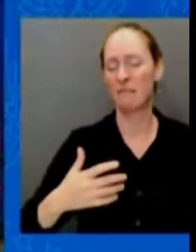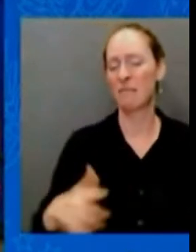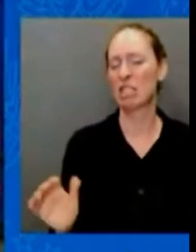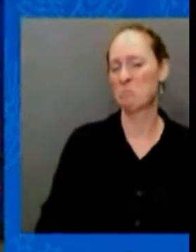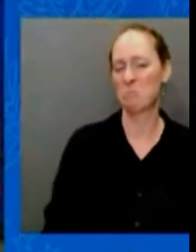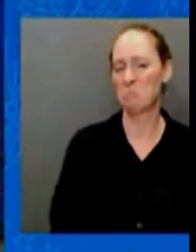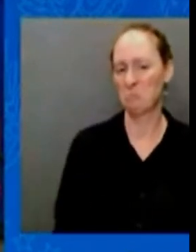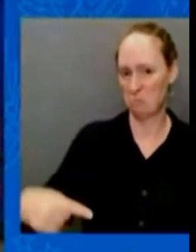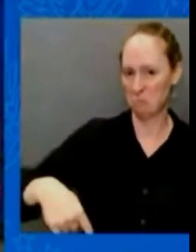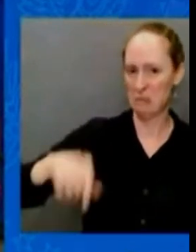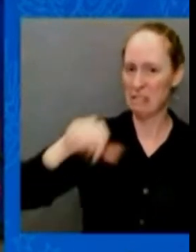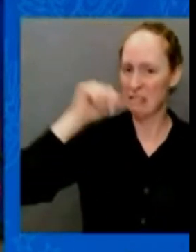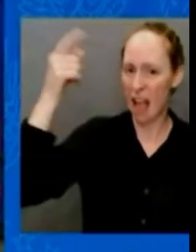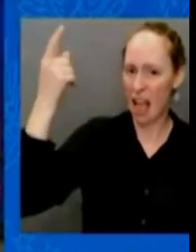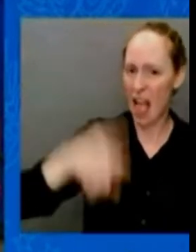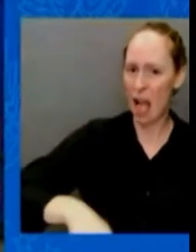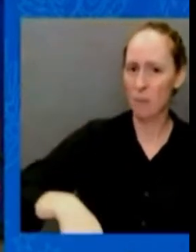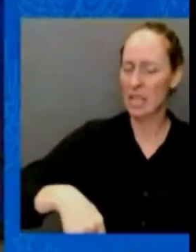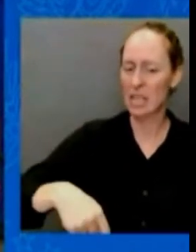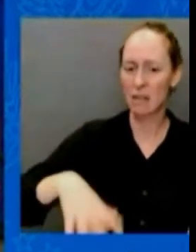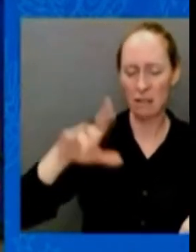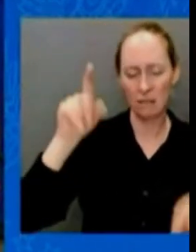line. And I do thank